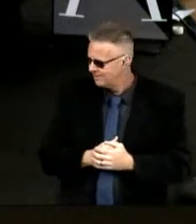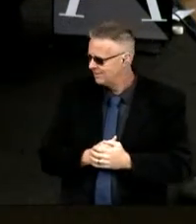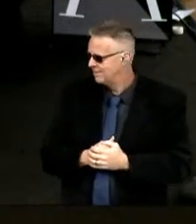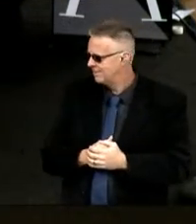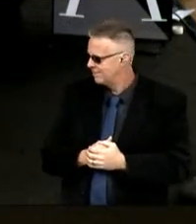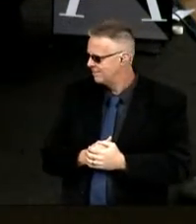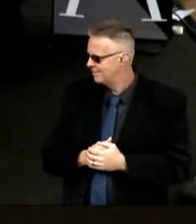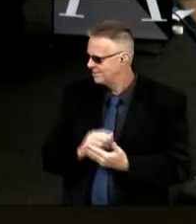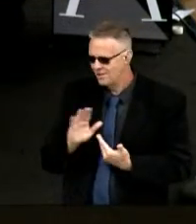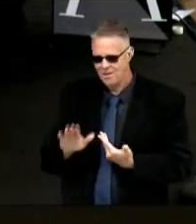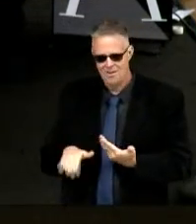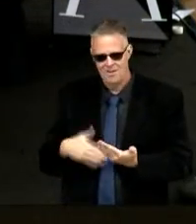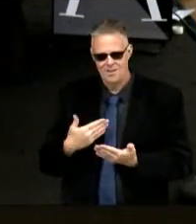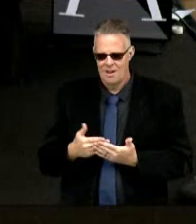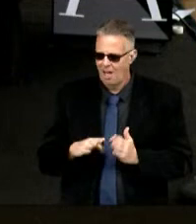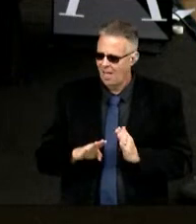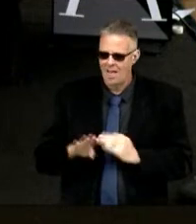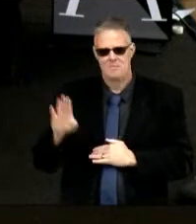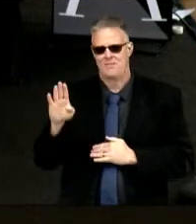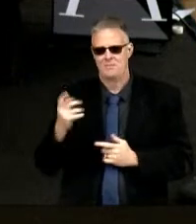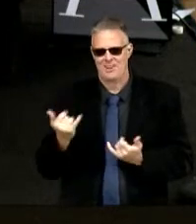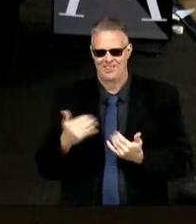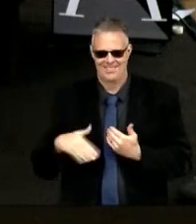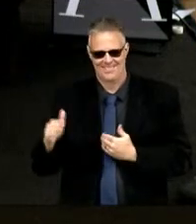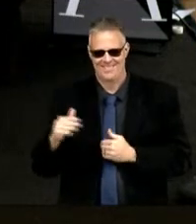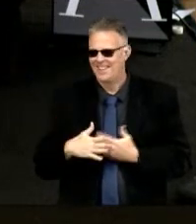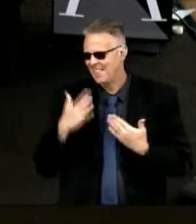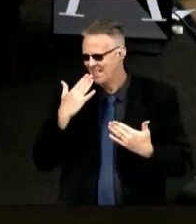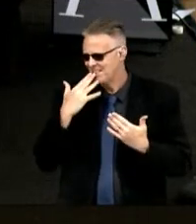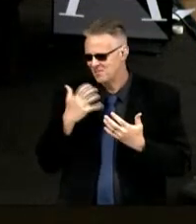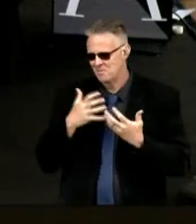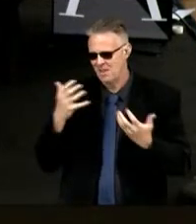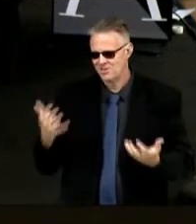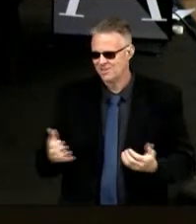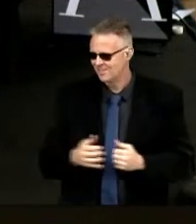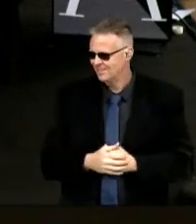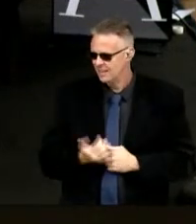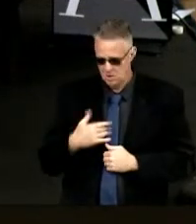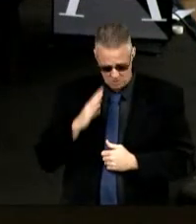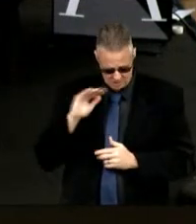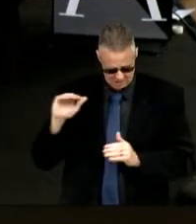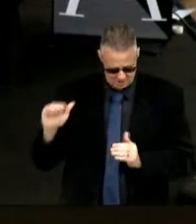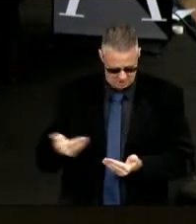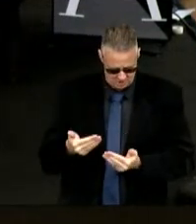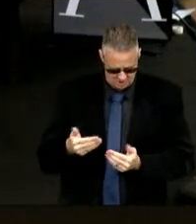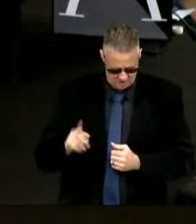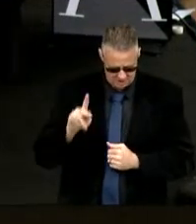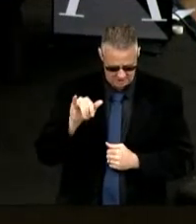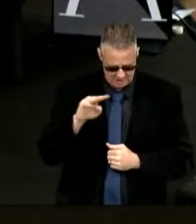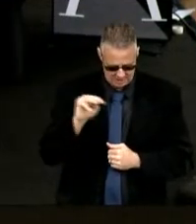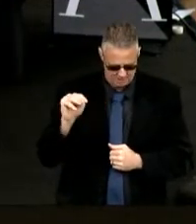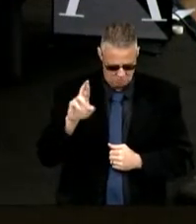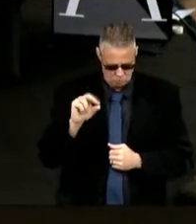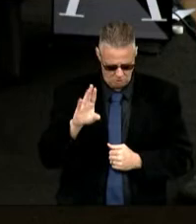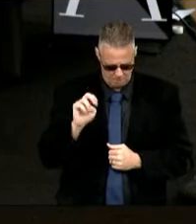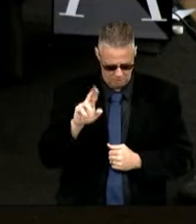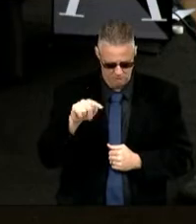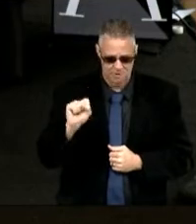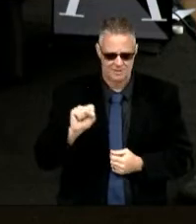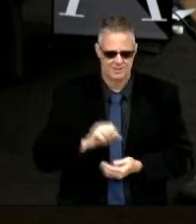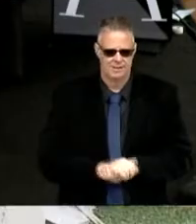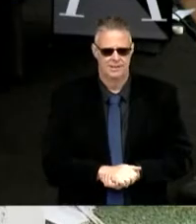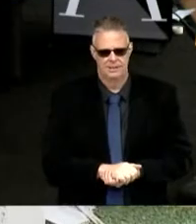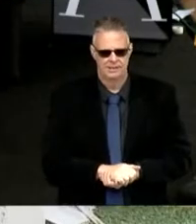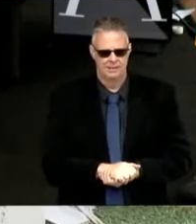all uphill from here. Thank you very much. I'm going to introduce Kim Roberts.